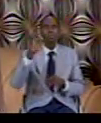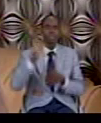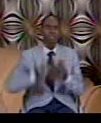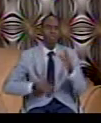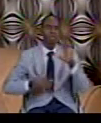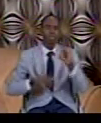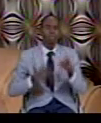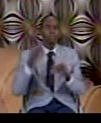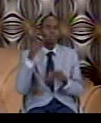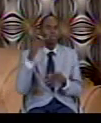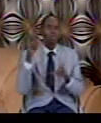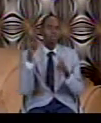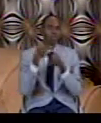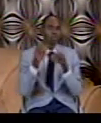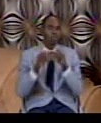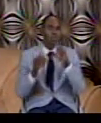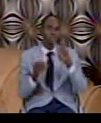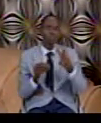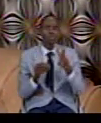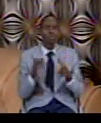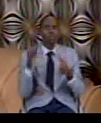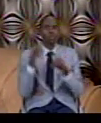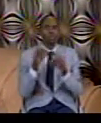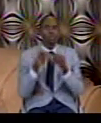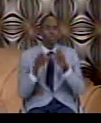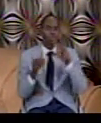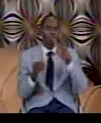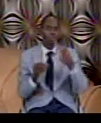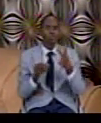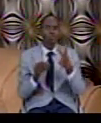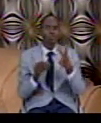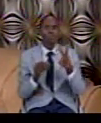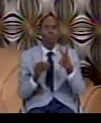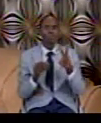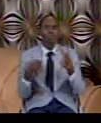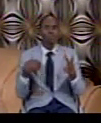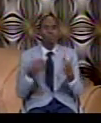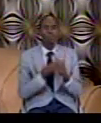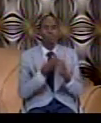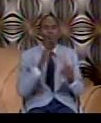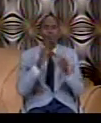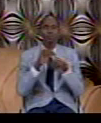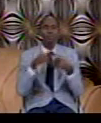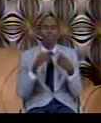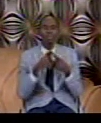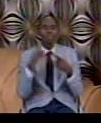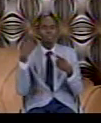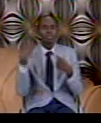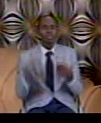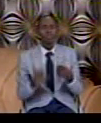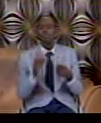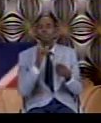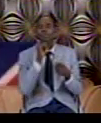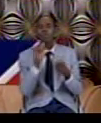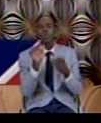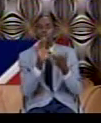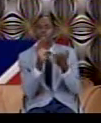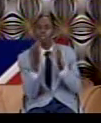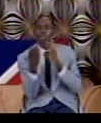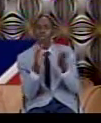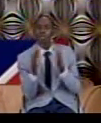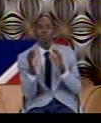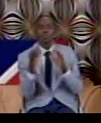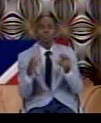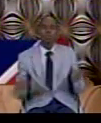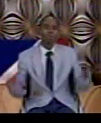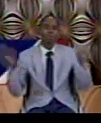coming to point number 2. In point number 2, we're talking about the incomparable worth of